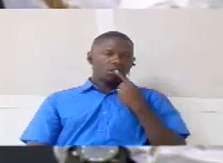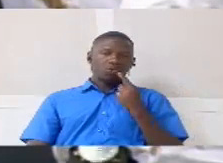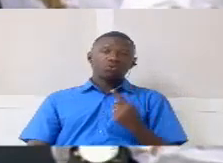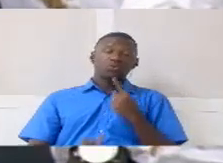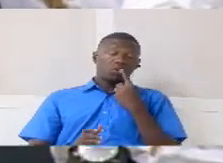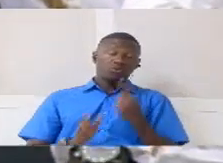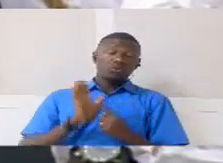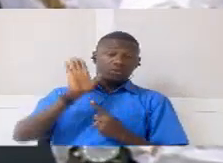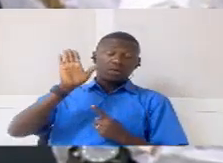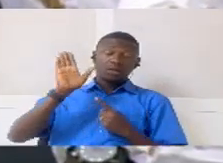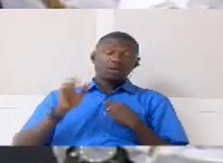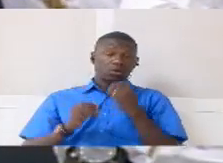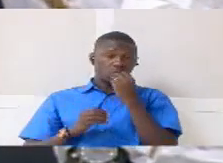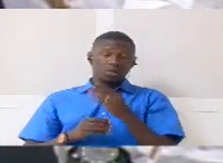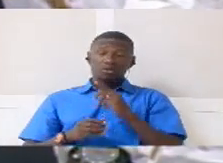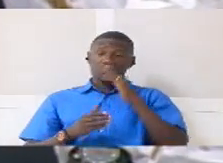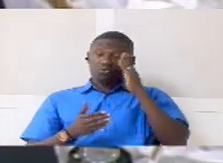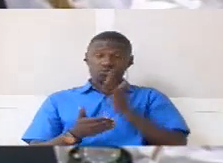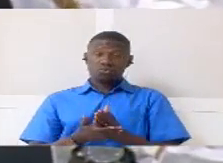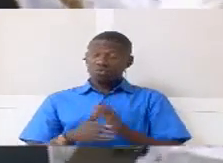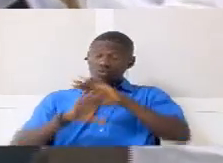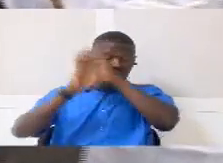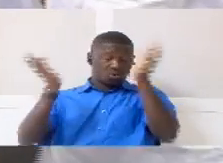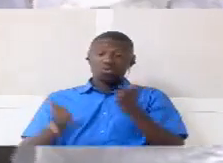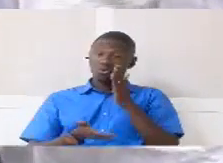nothing but the truth. And nothing but the truth. So help me God. So help me God.